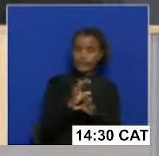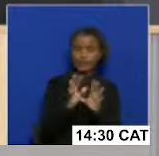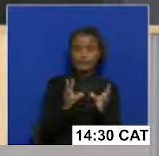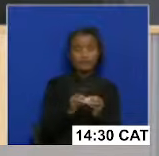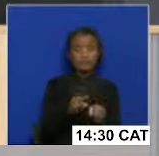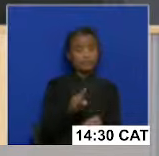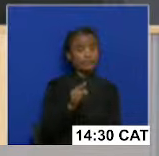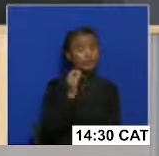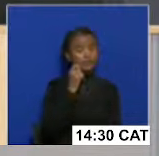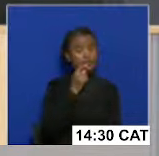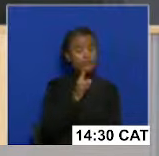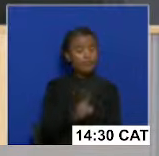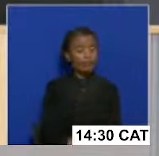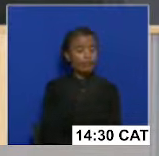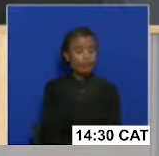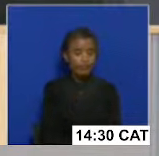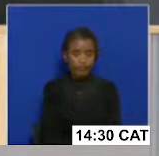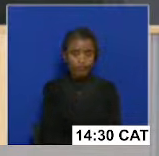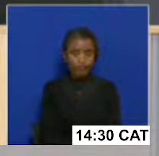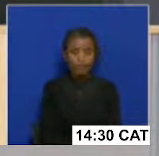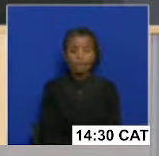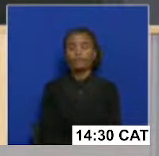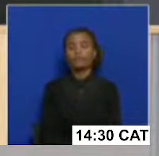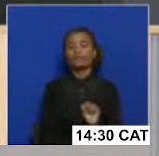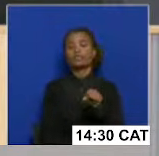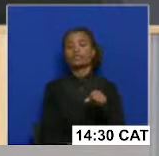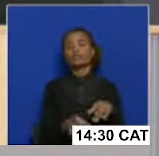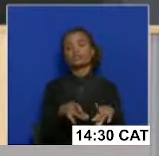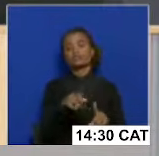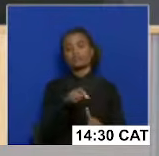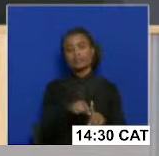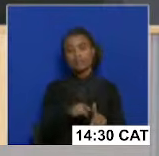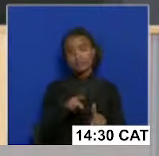Okay, I acknowledge, Chairperson. Does that mean you agree?